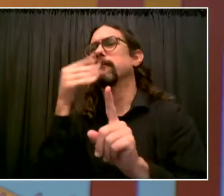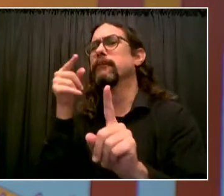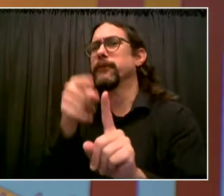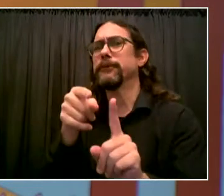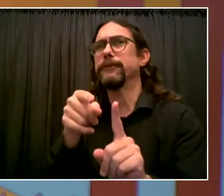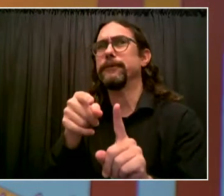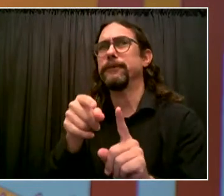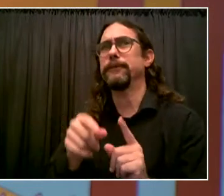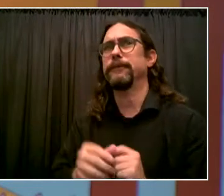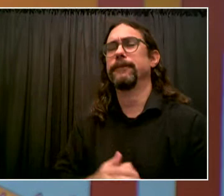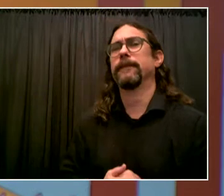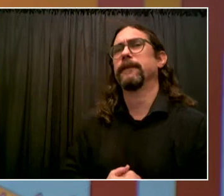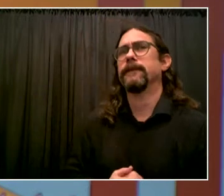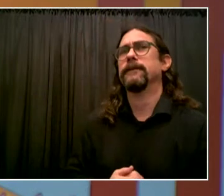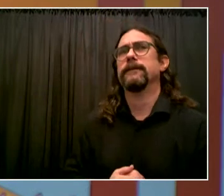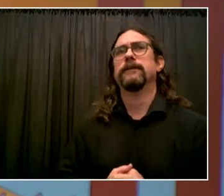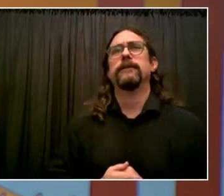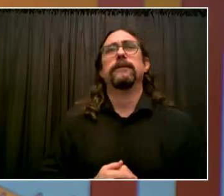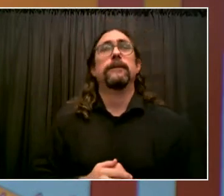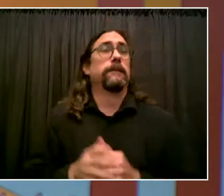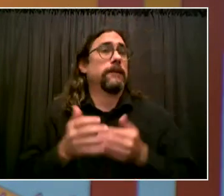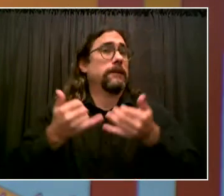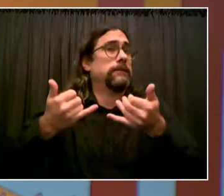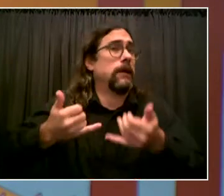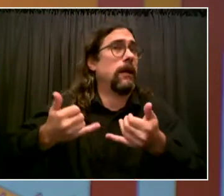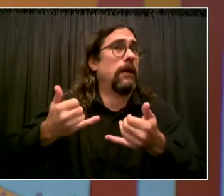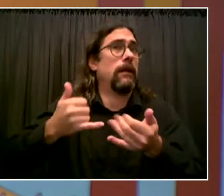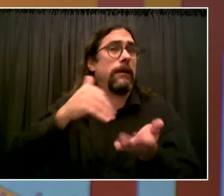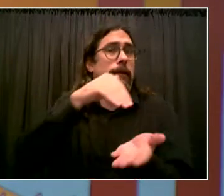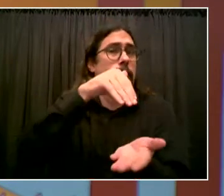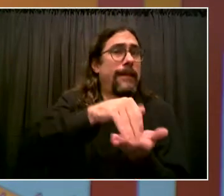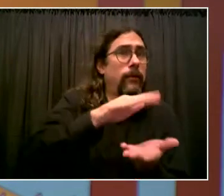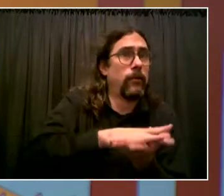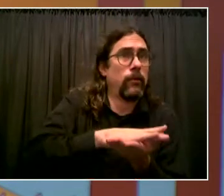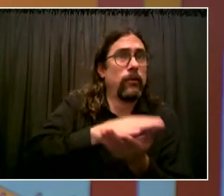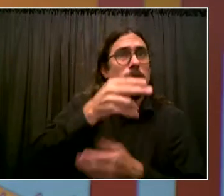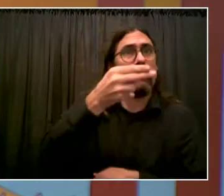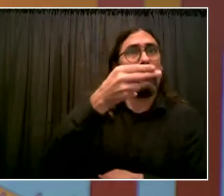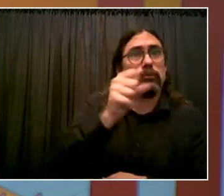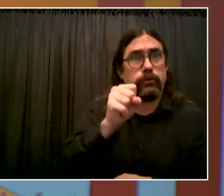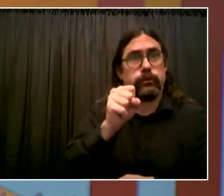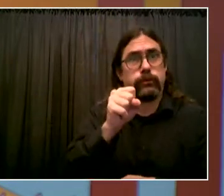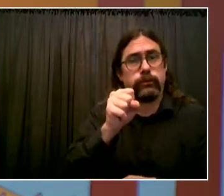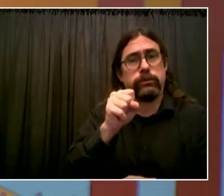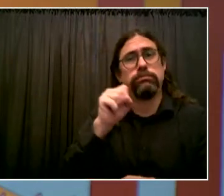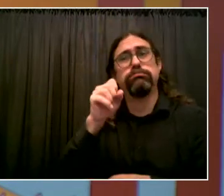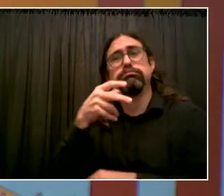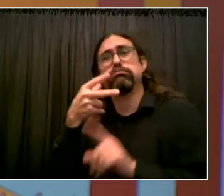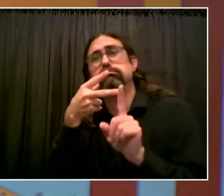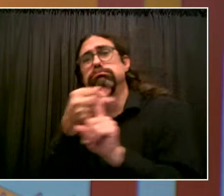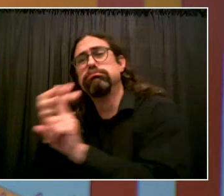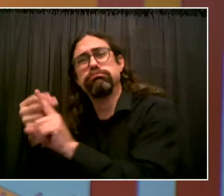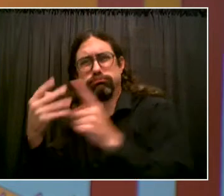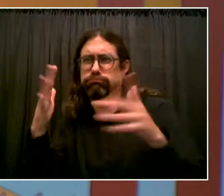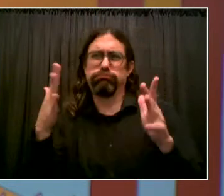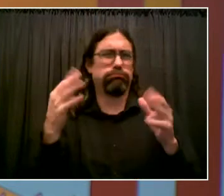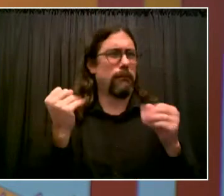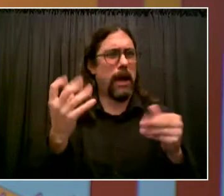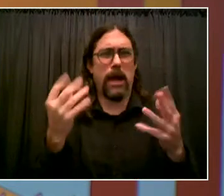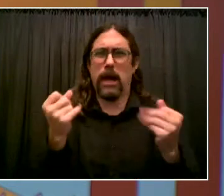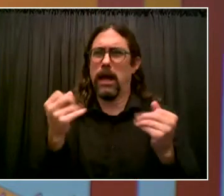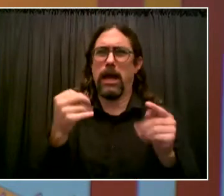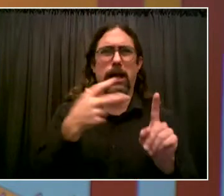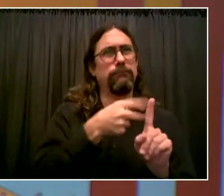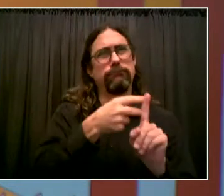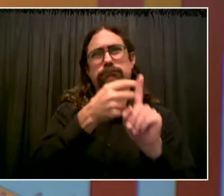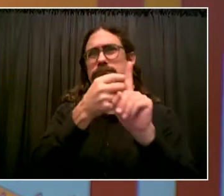and high school level, because so many kids are vaccinated and we see those numbers going up all the time, is when there is a